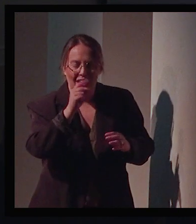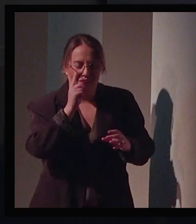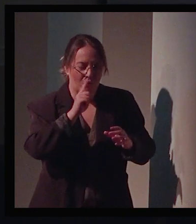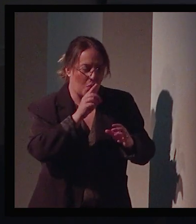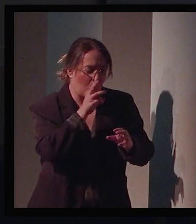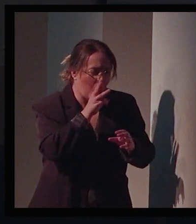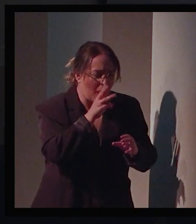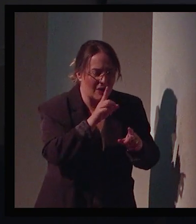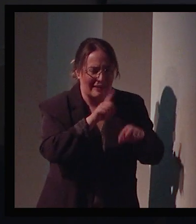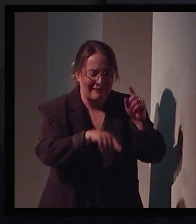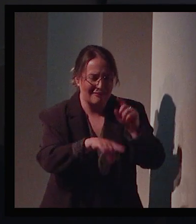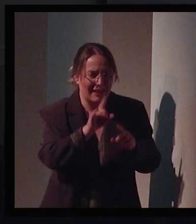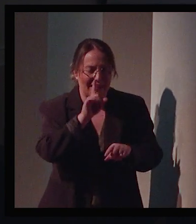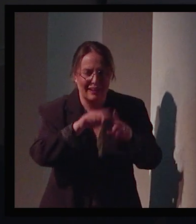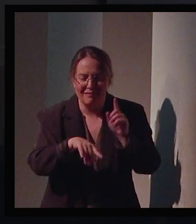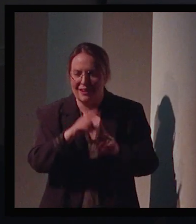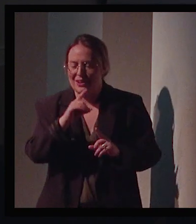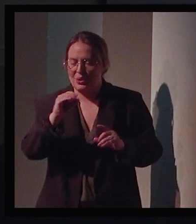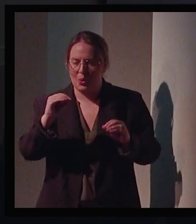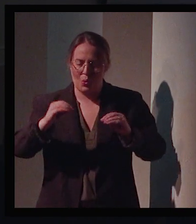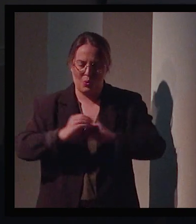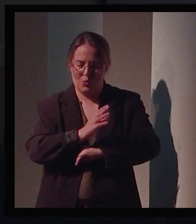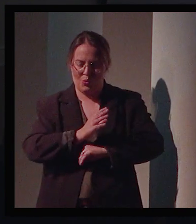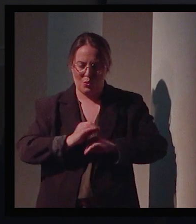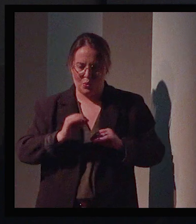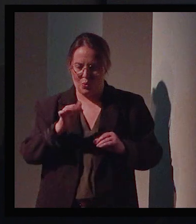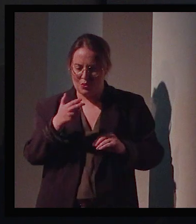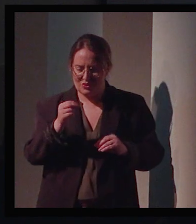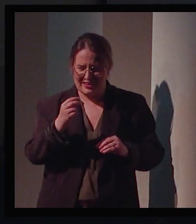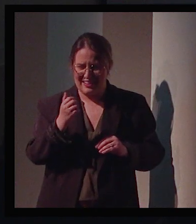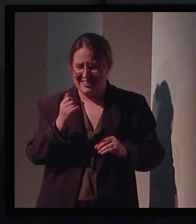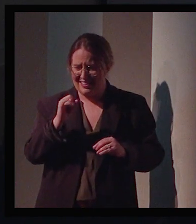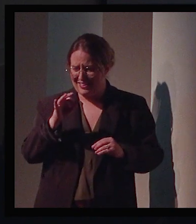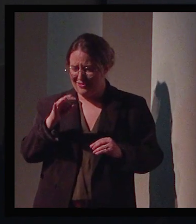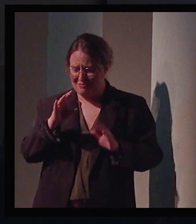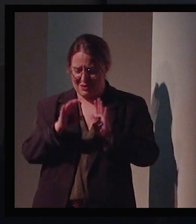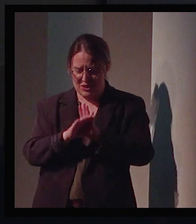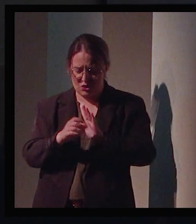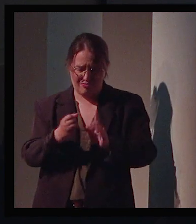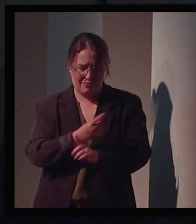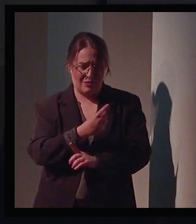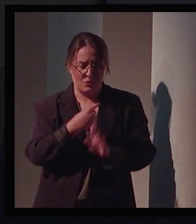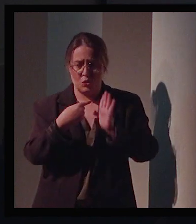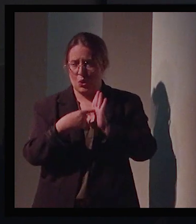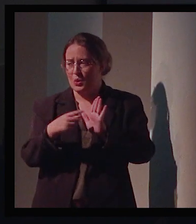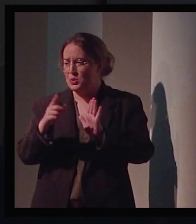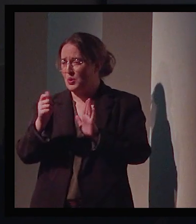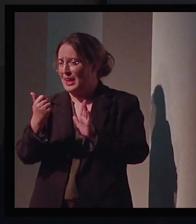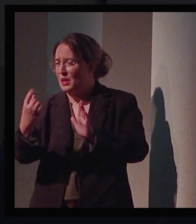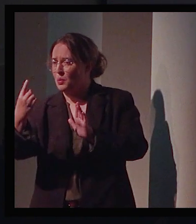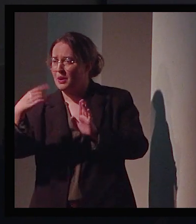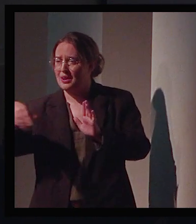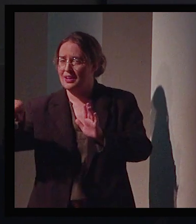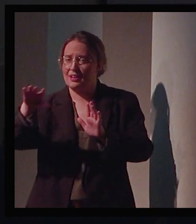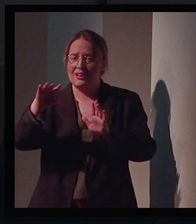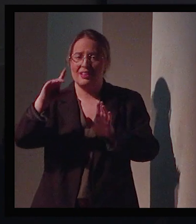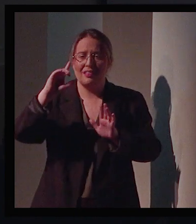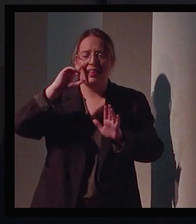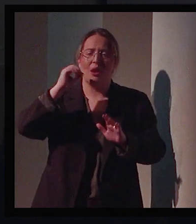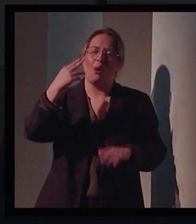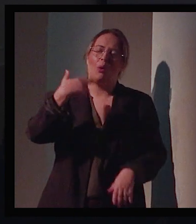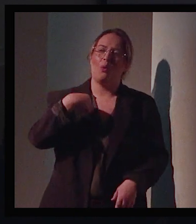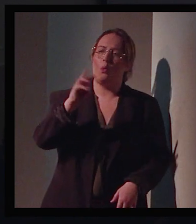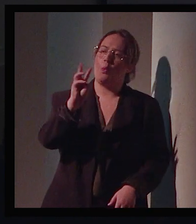ocean. If you took any portion of this picture at random and showed it to anyone who had not seen the whole, he would take it for a piece of